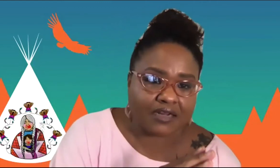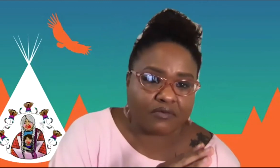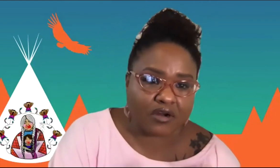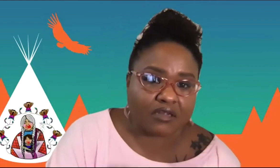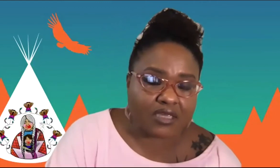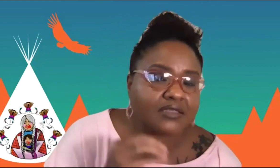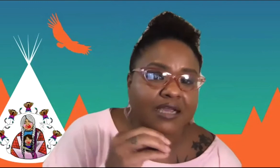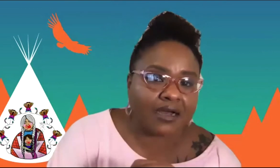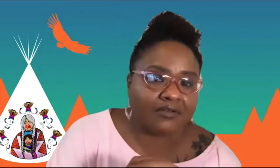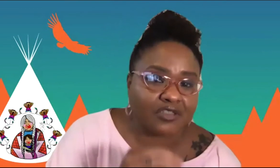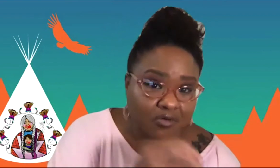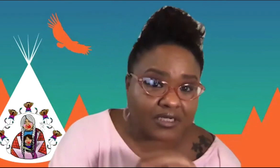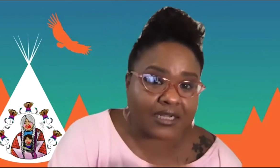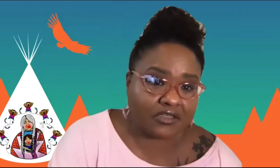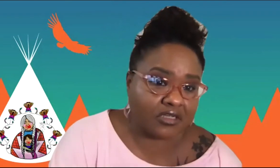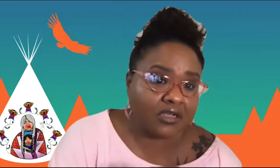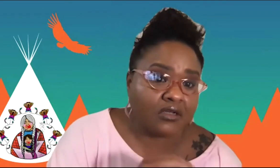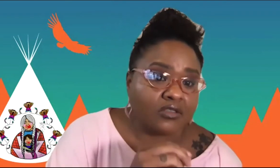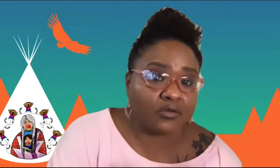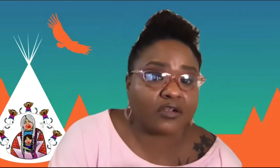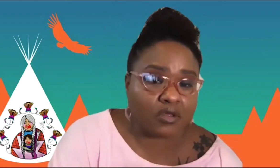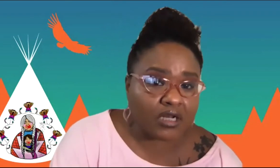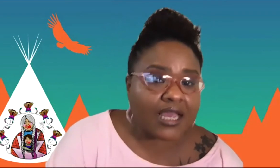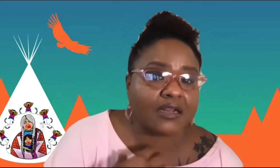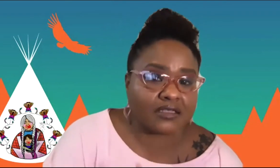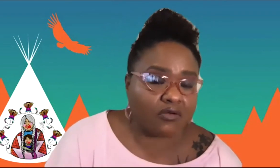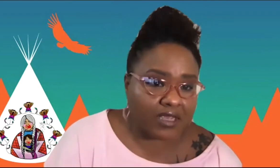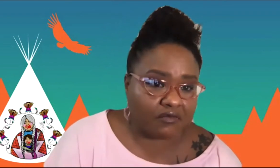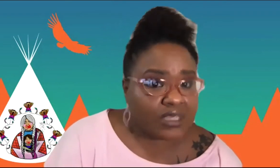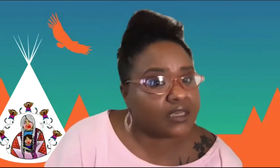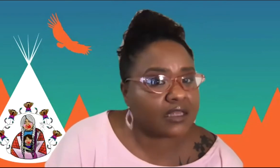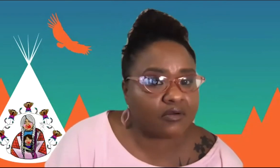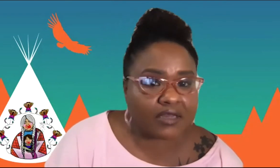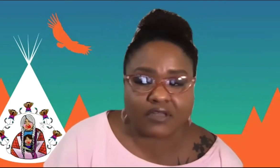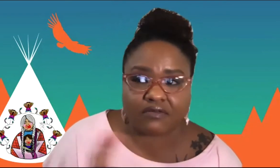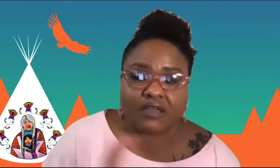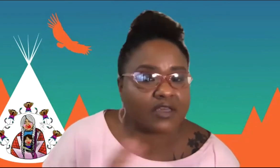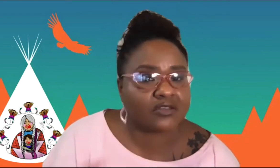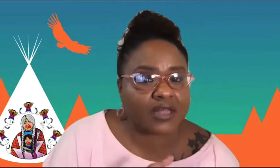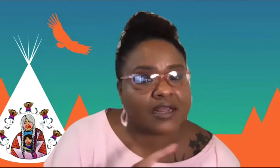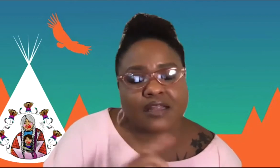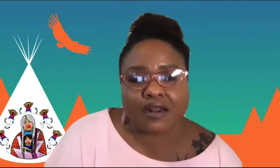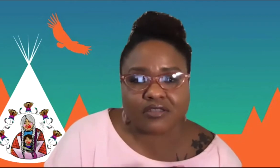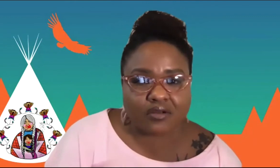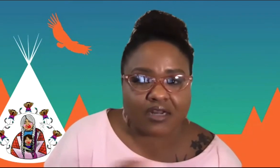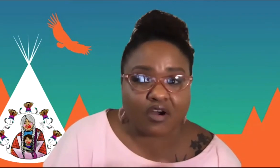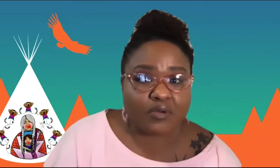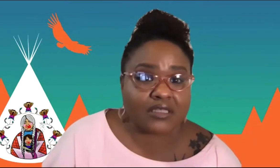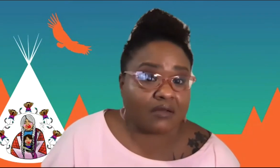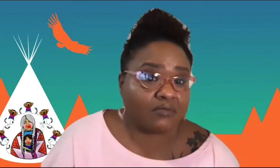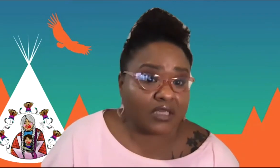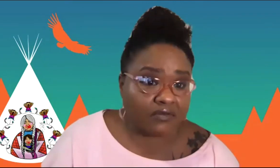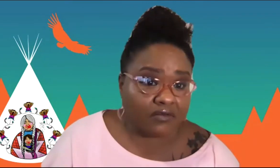as Native American because they have a storied connection to their community and it's their way of being and their way of living? So that also kind of